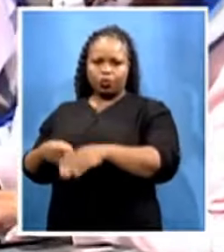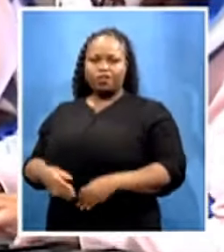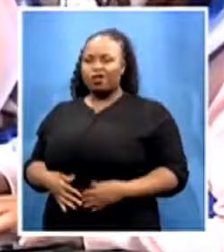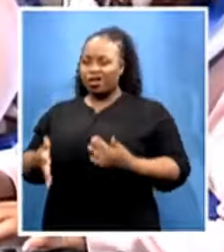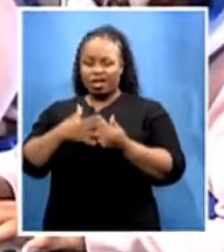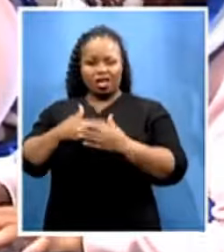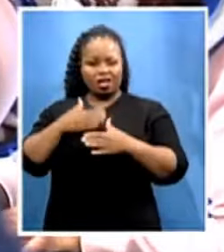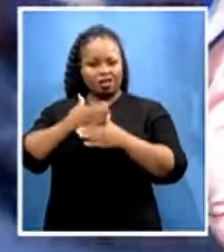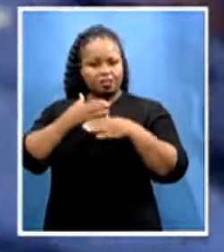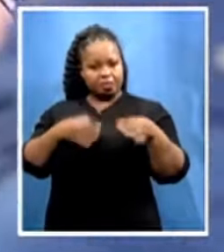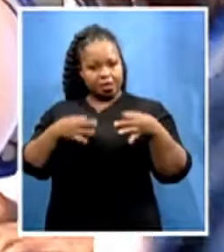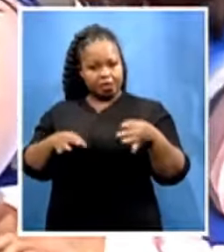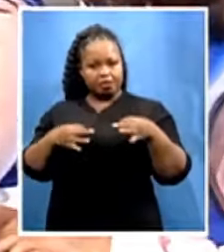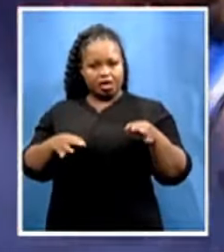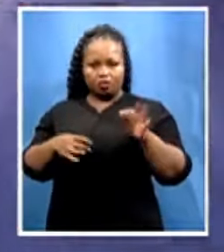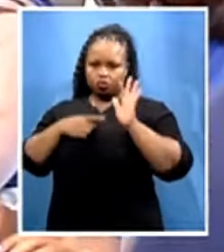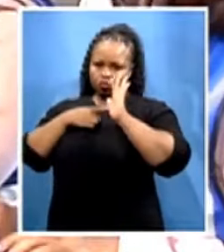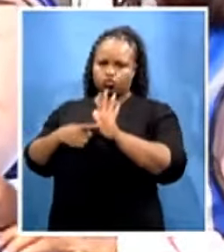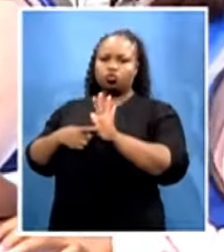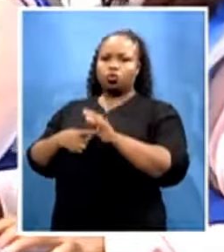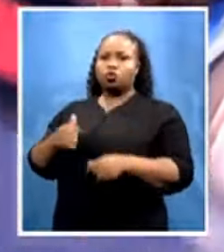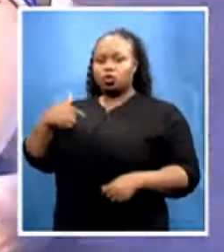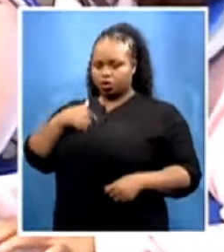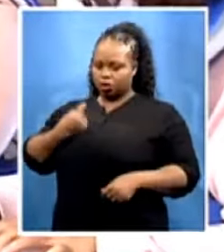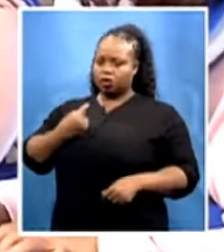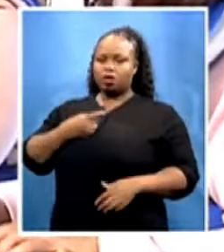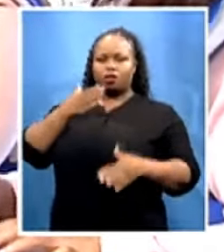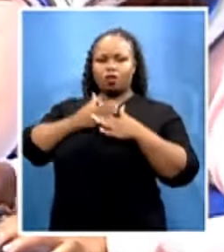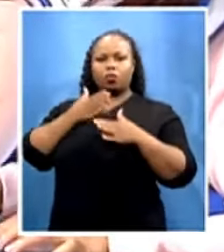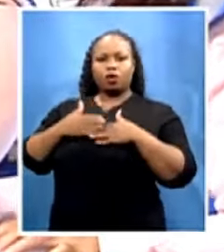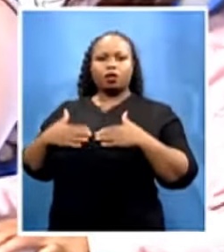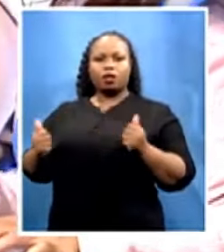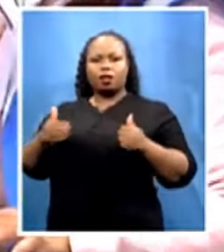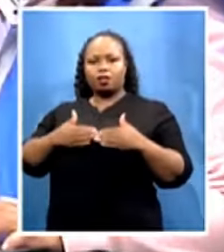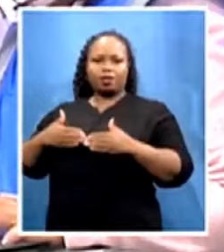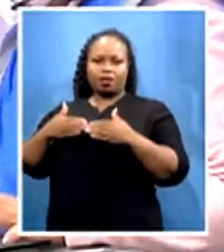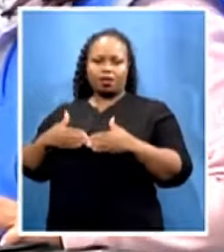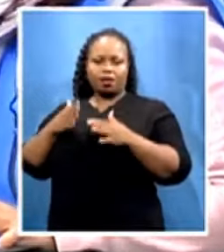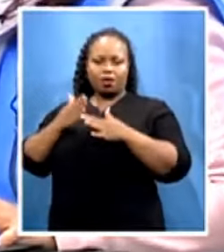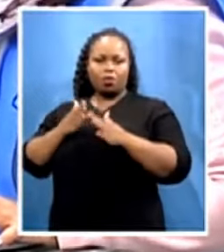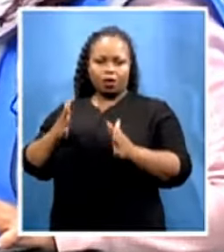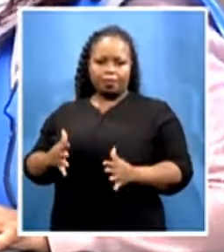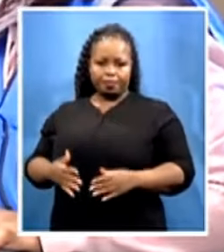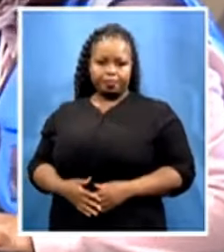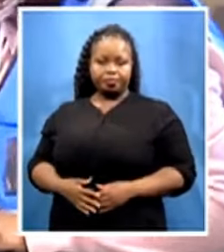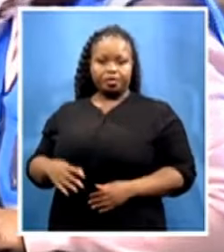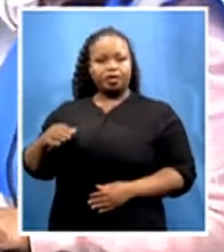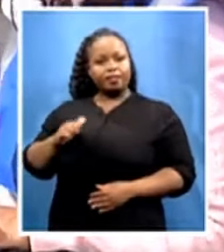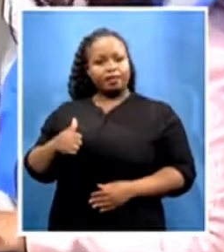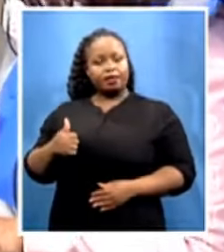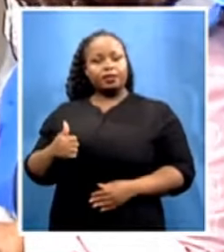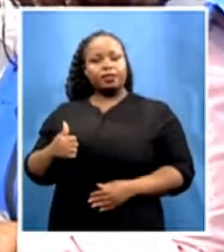necessary for this particular vaccination process to actually take place on them. But as you can